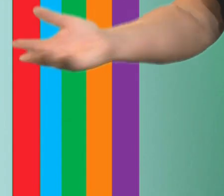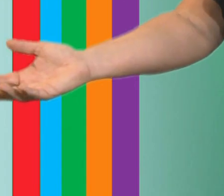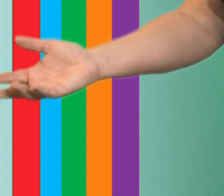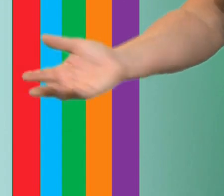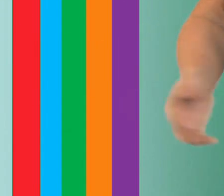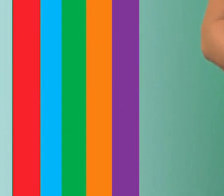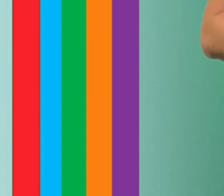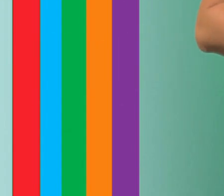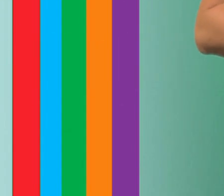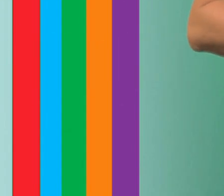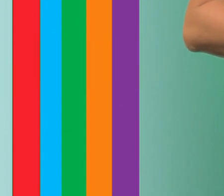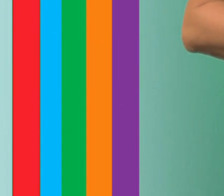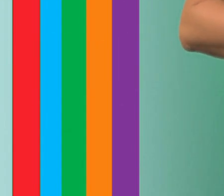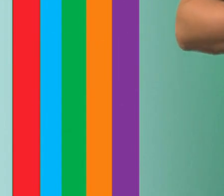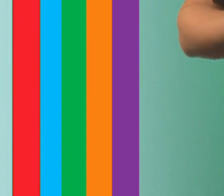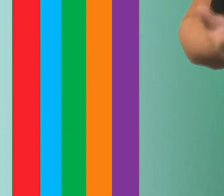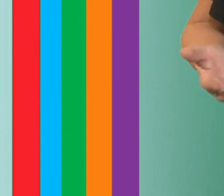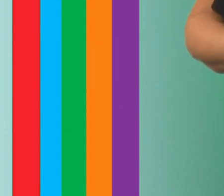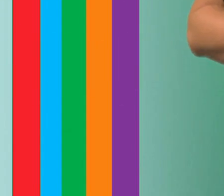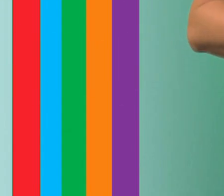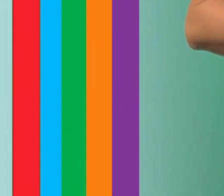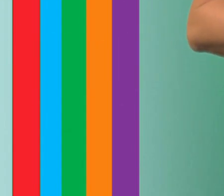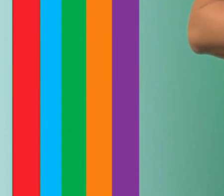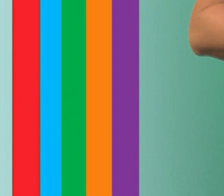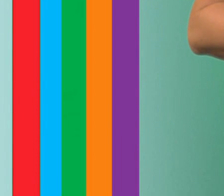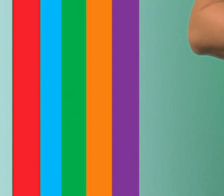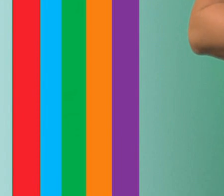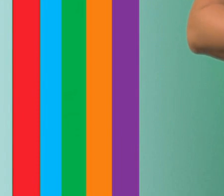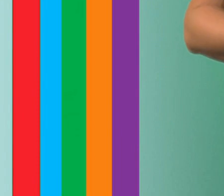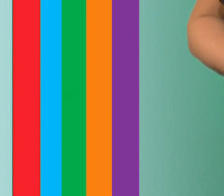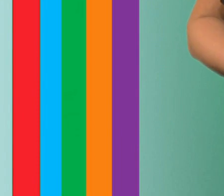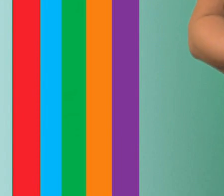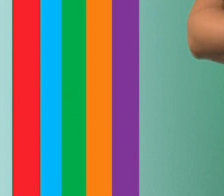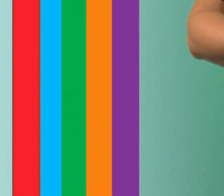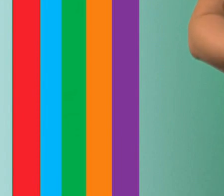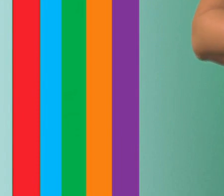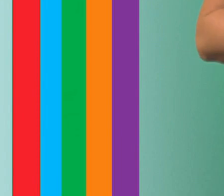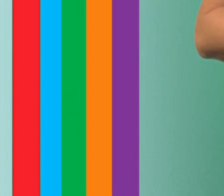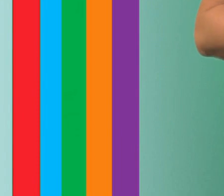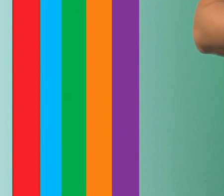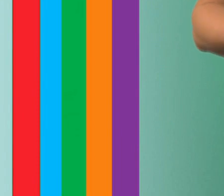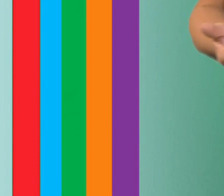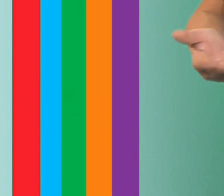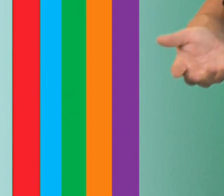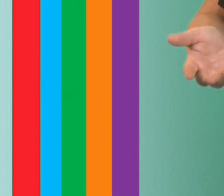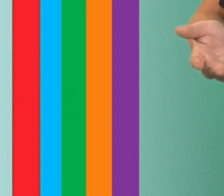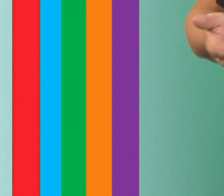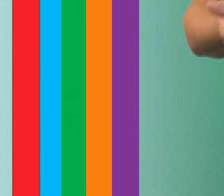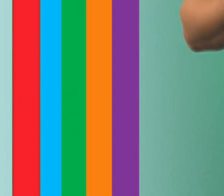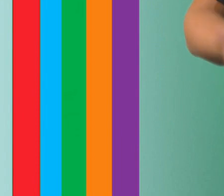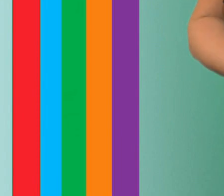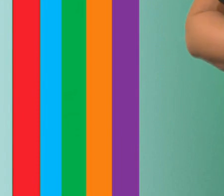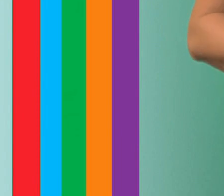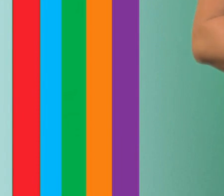There is symmetry all around us. You can see it in nature, in made objects, and even in people. In nature, bees